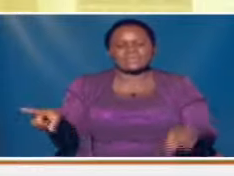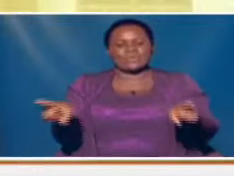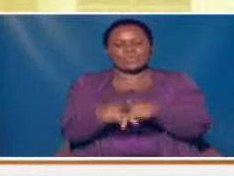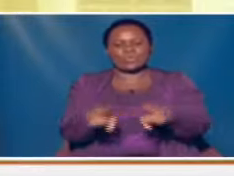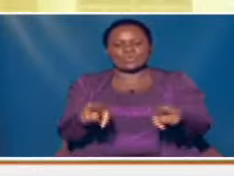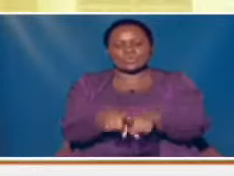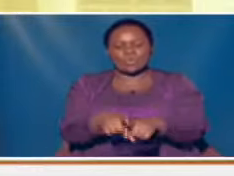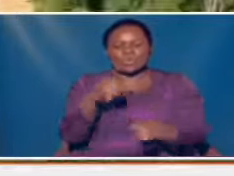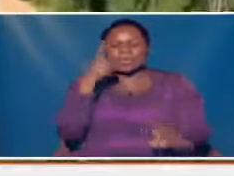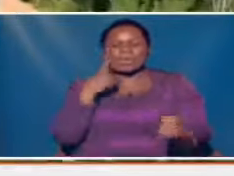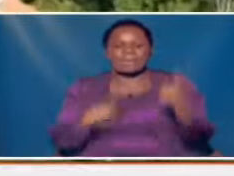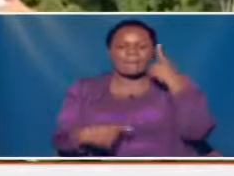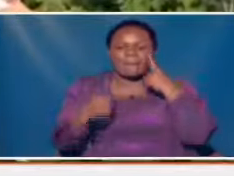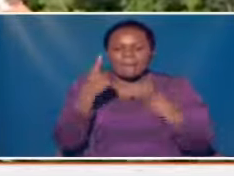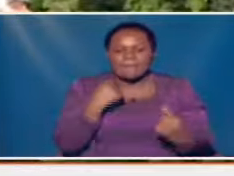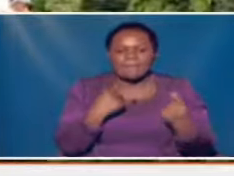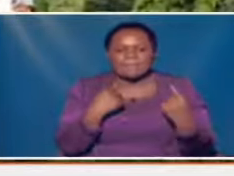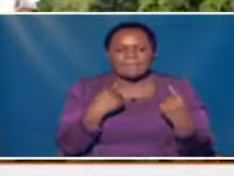cry.